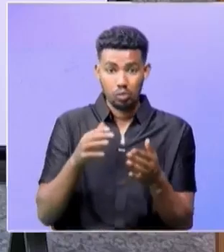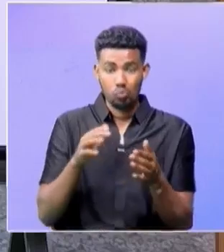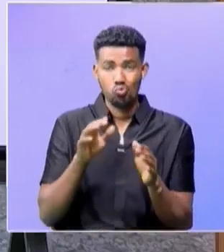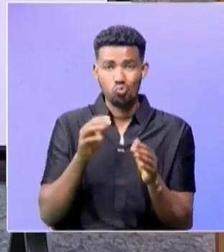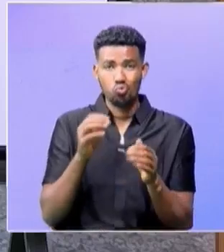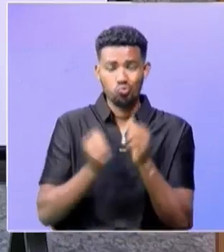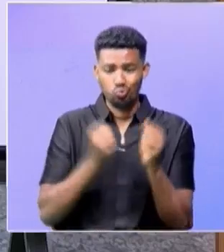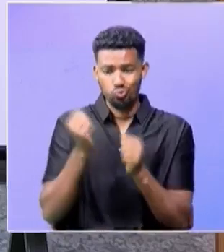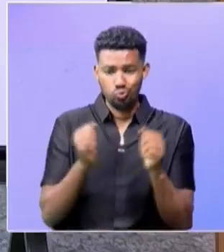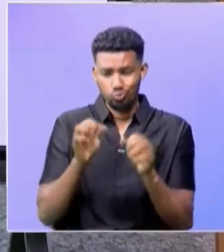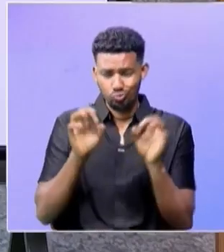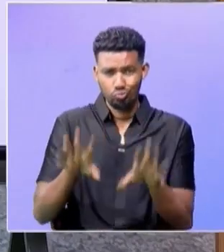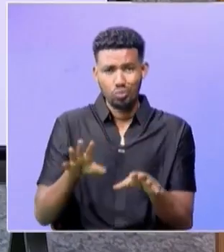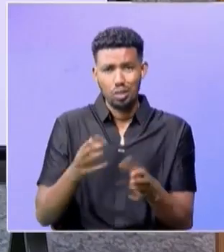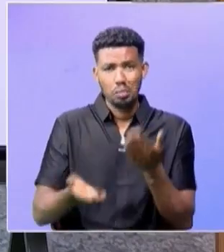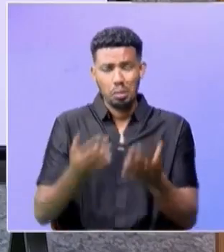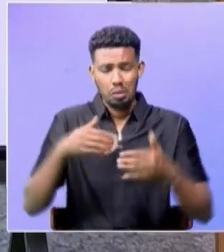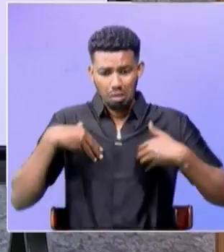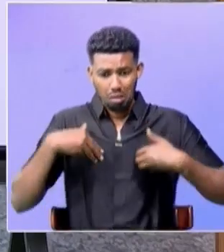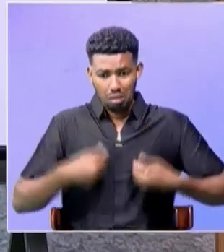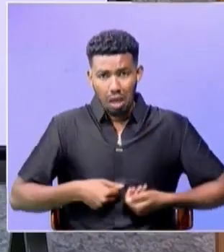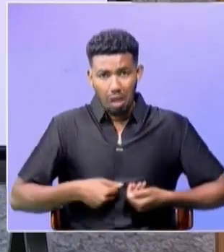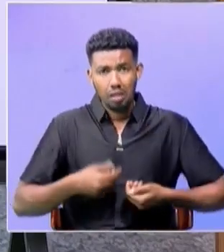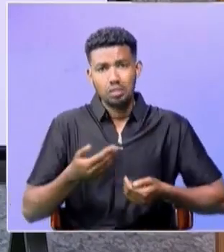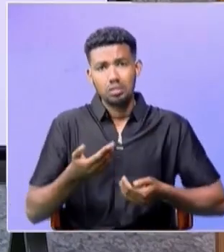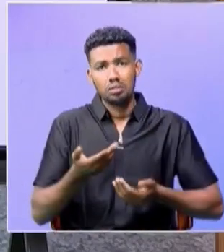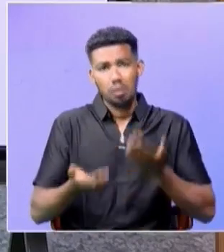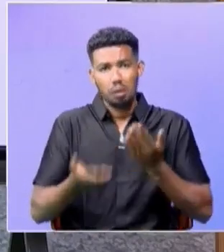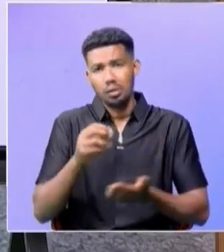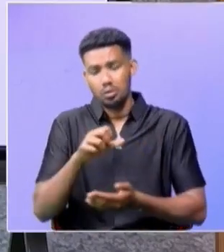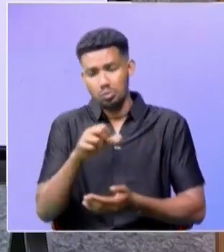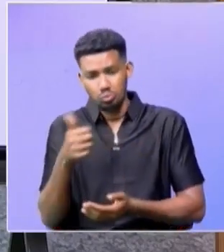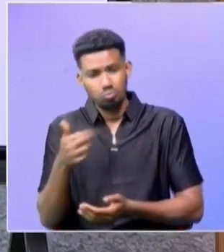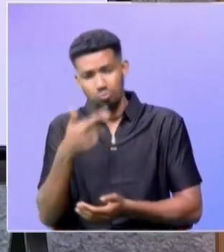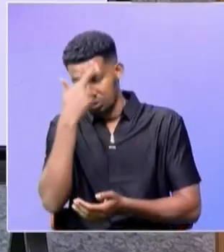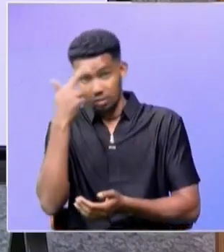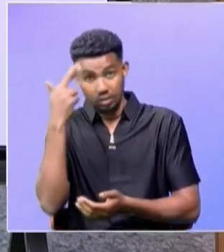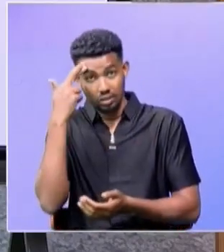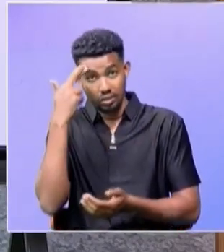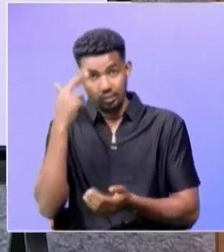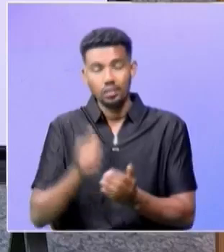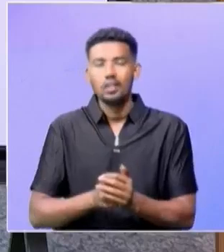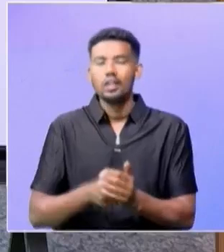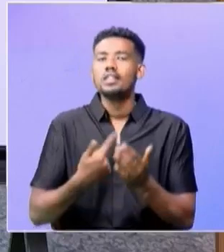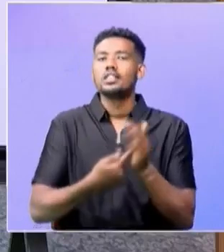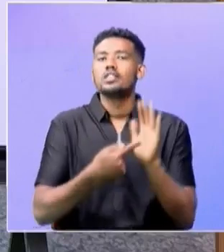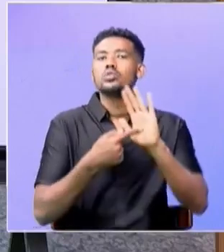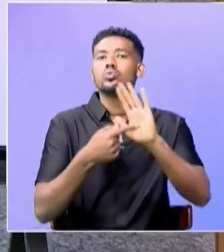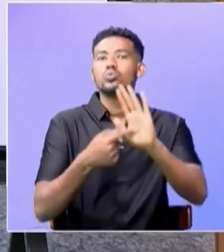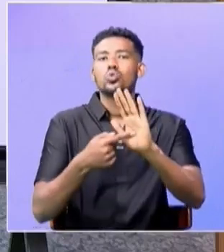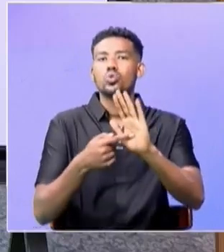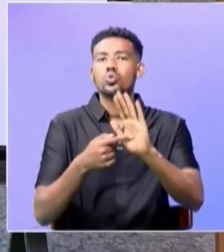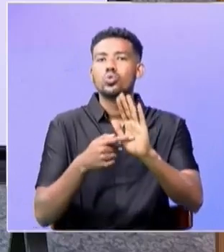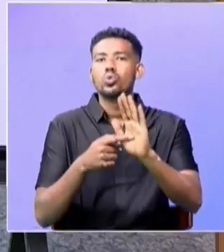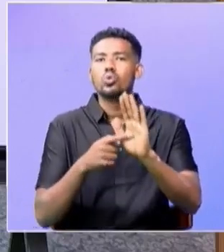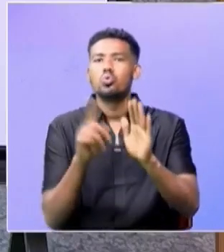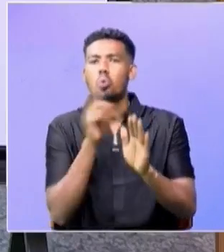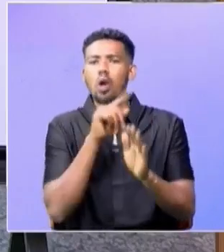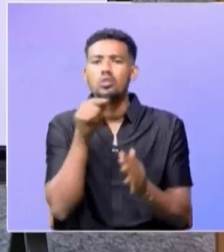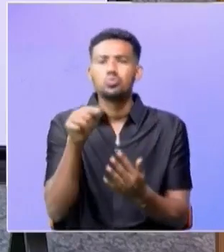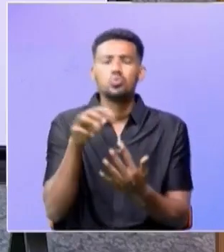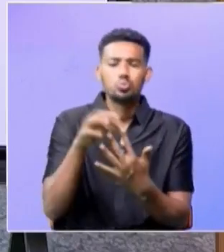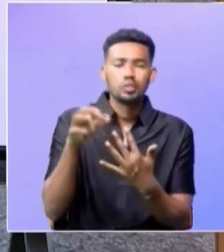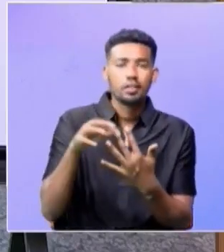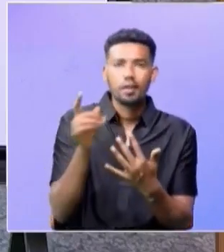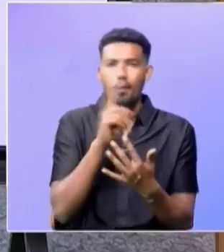that makes you tired and you do have some reason for that. So this is to show the person what you prefer,